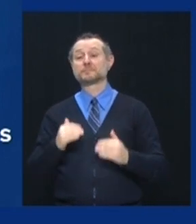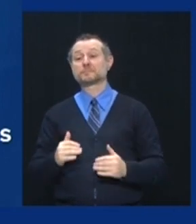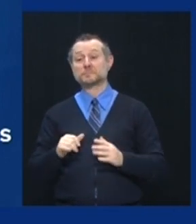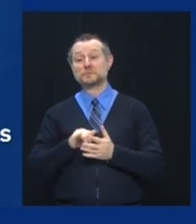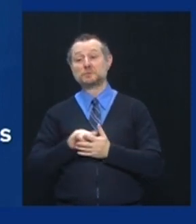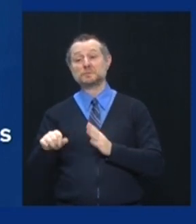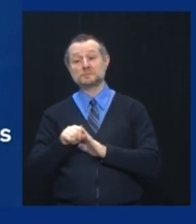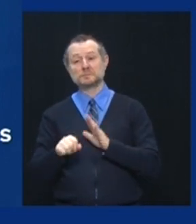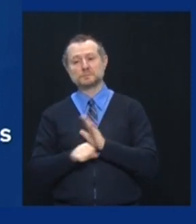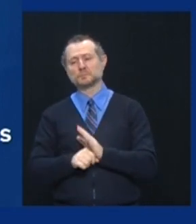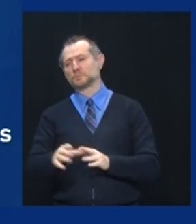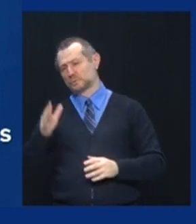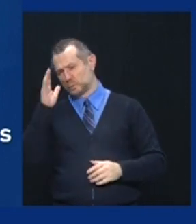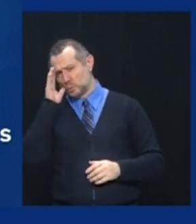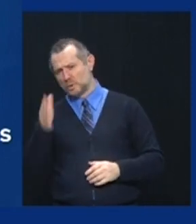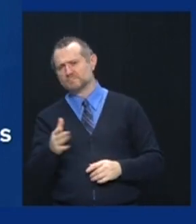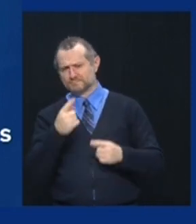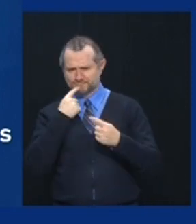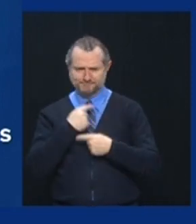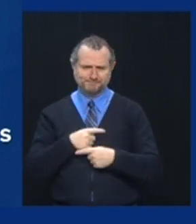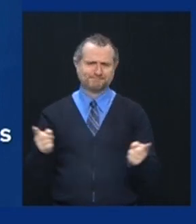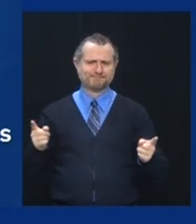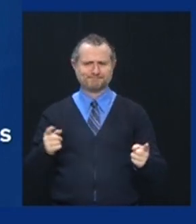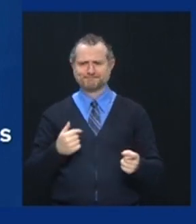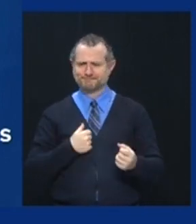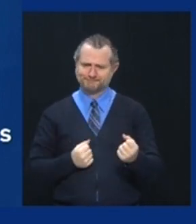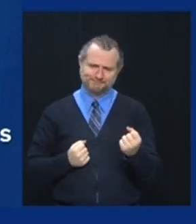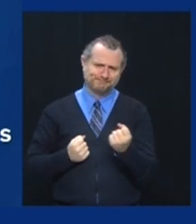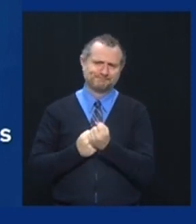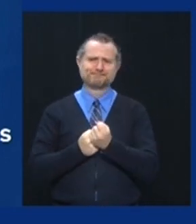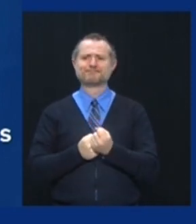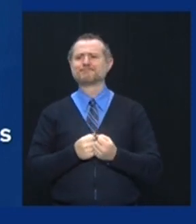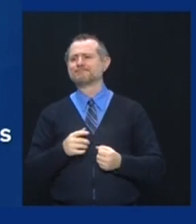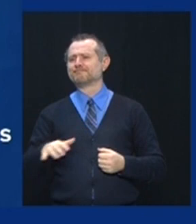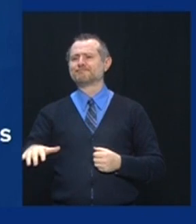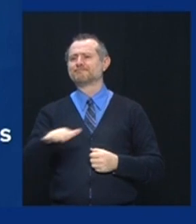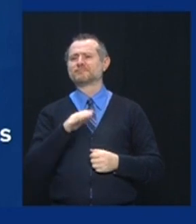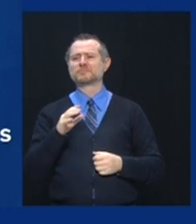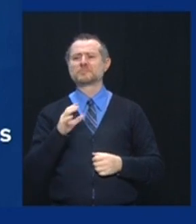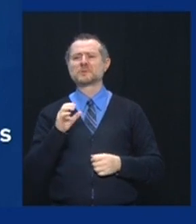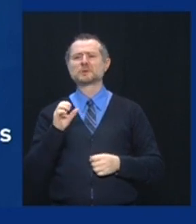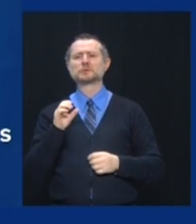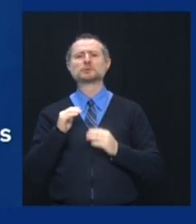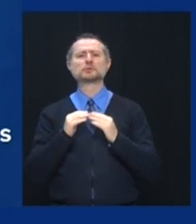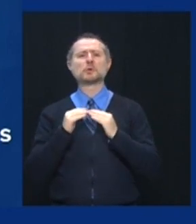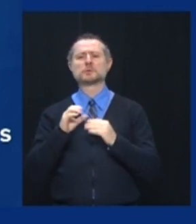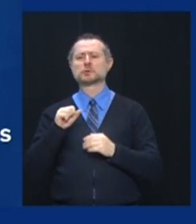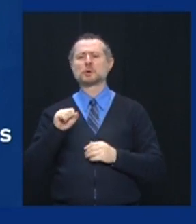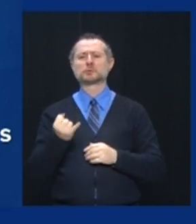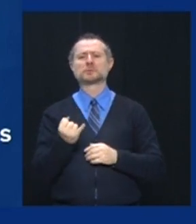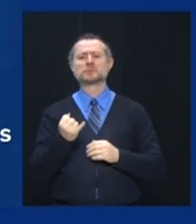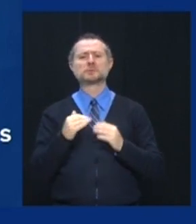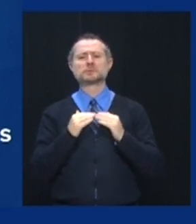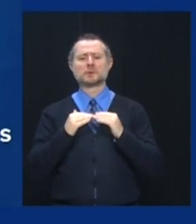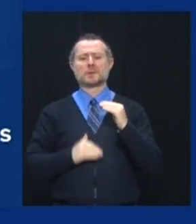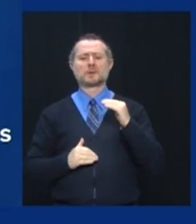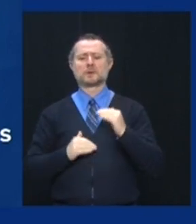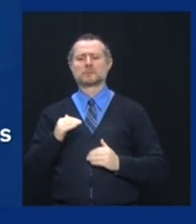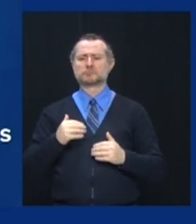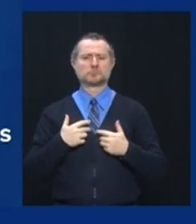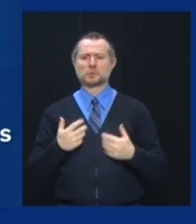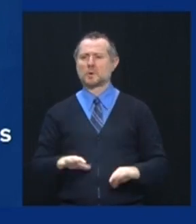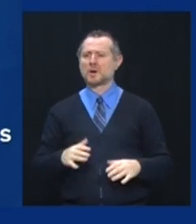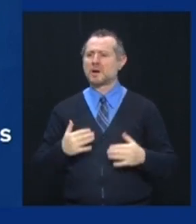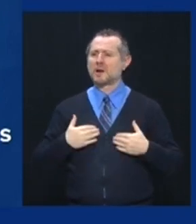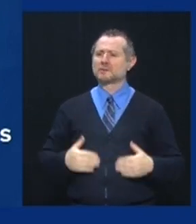to social equity, and we're going to make sure that the social injustice and the healthcare disparities that we've seen are